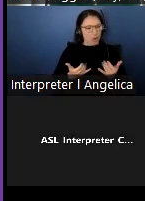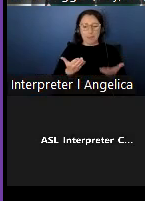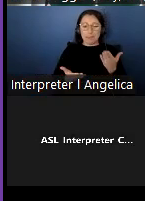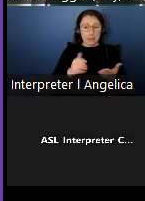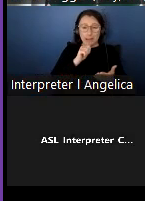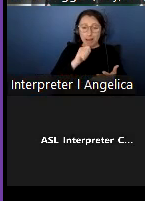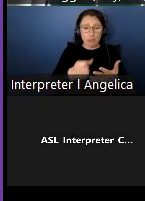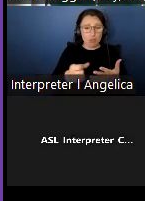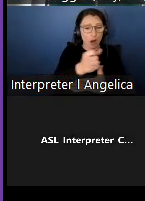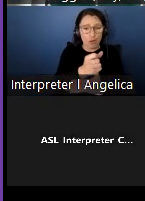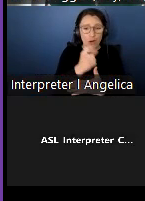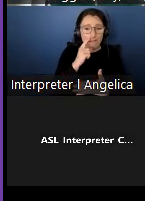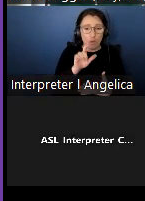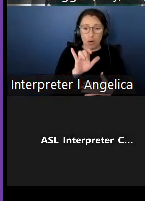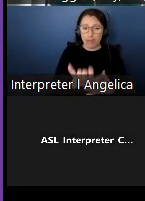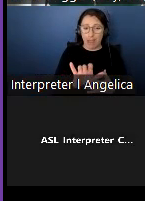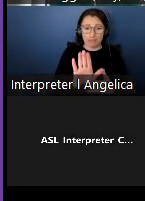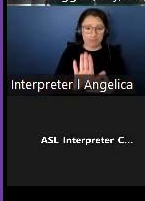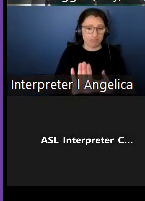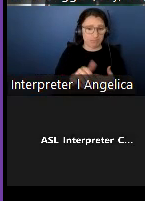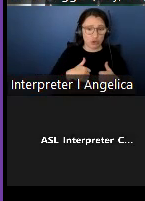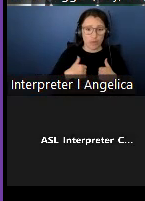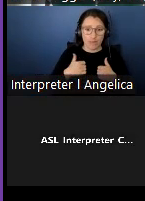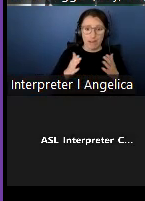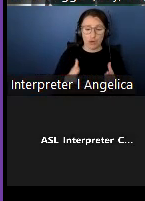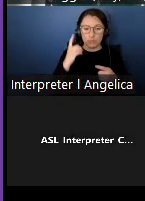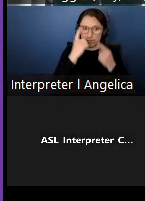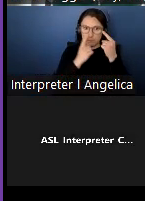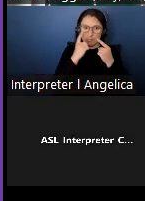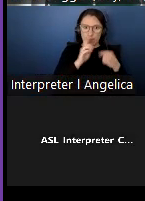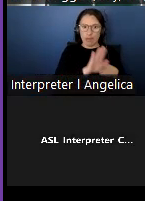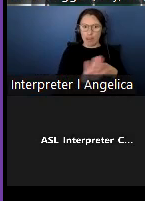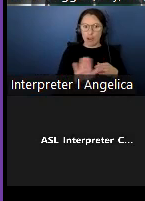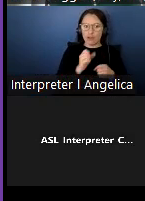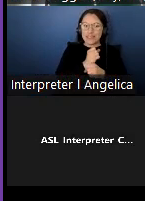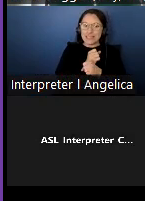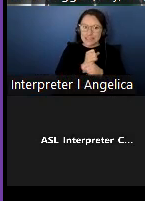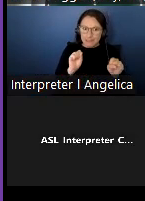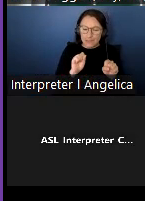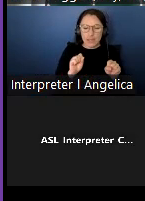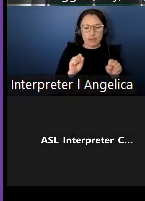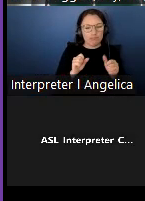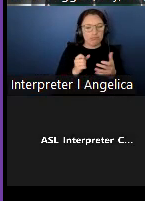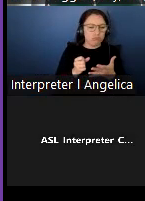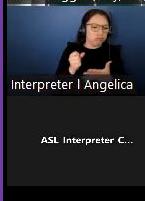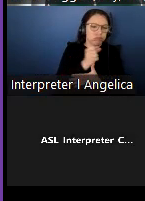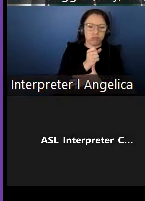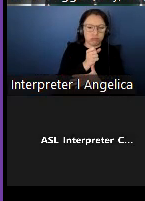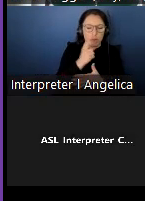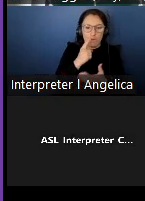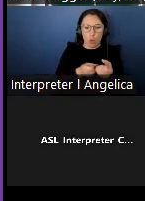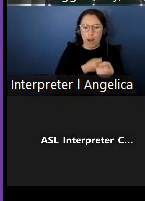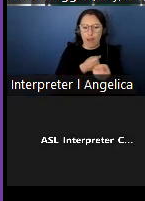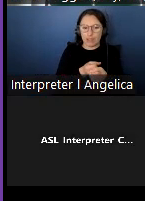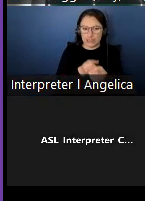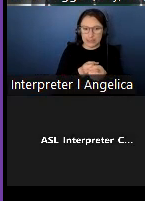survivor. So considering their safety is integral to effective advocacy in all regards and